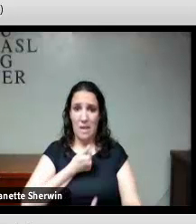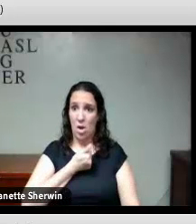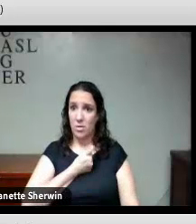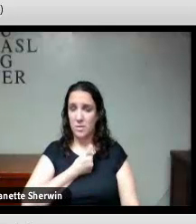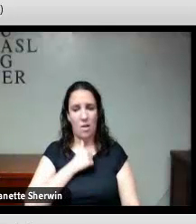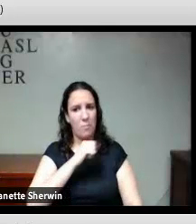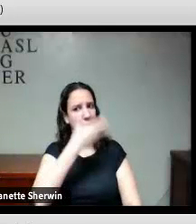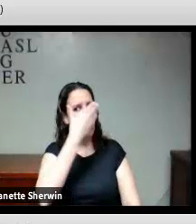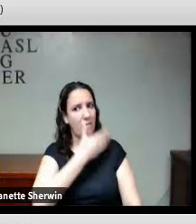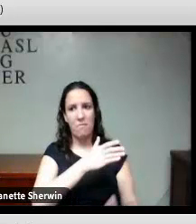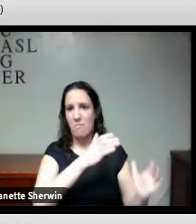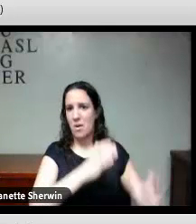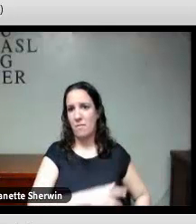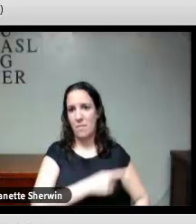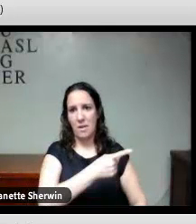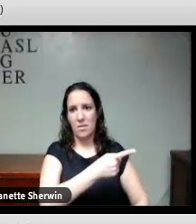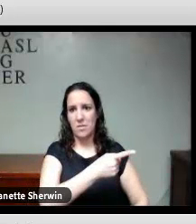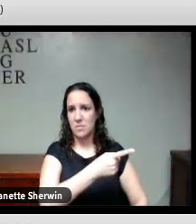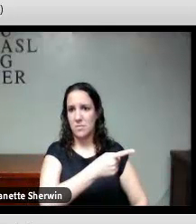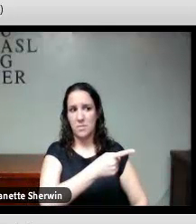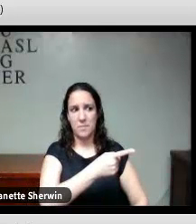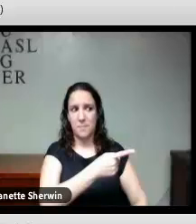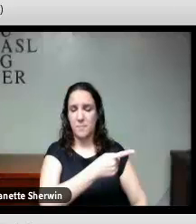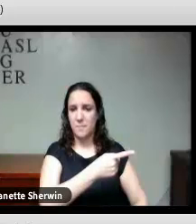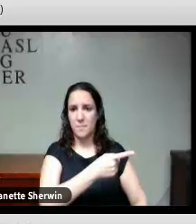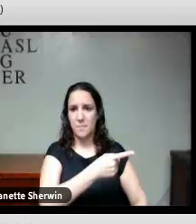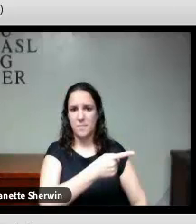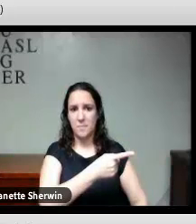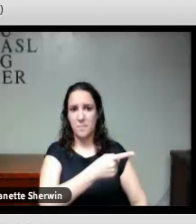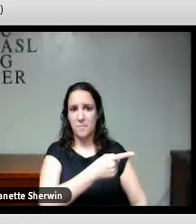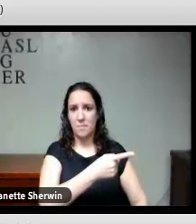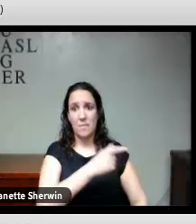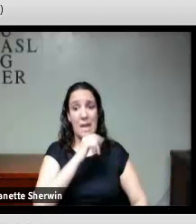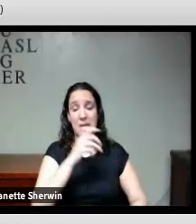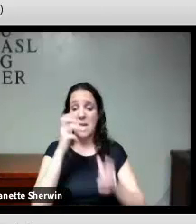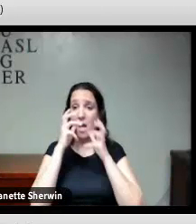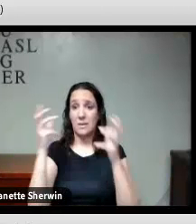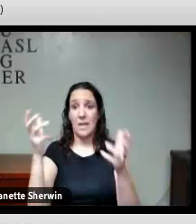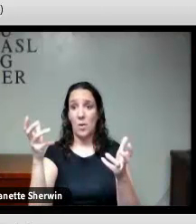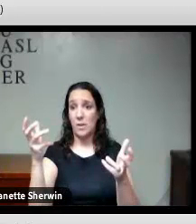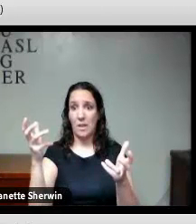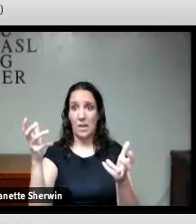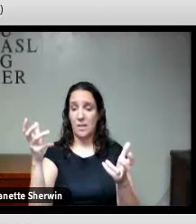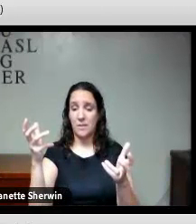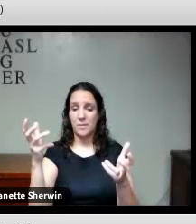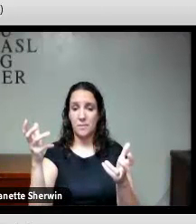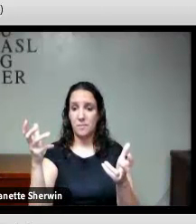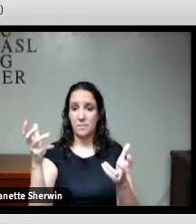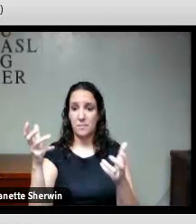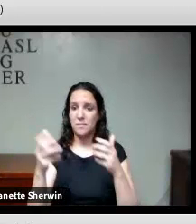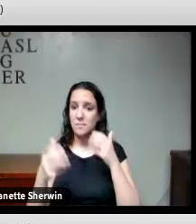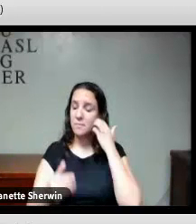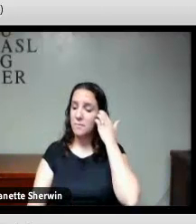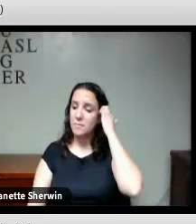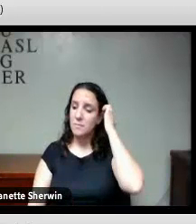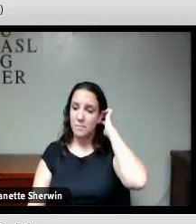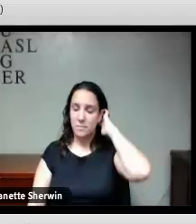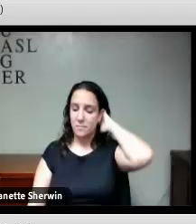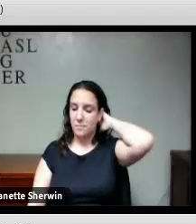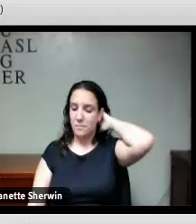of other patrons, and we shouldn't do it loudly and obnoxiously with coworkers.